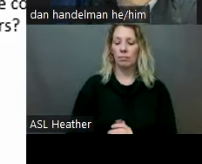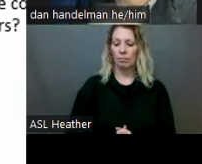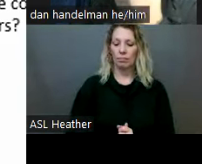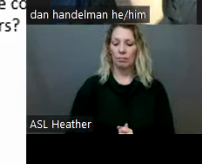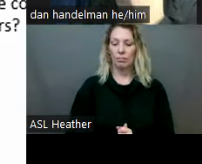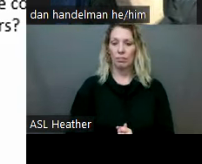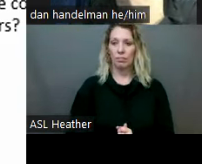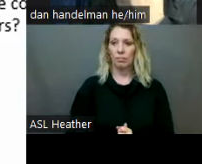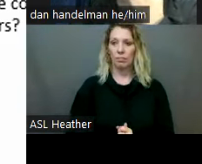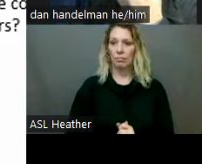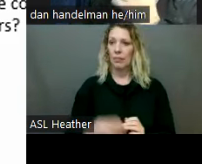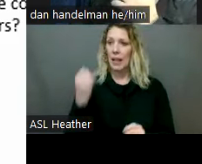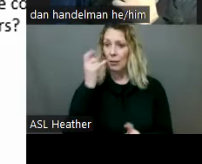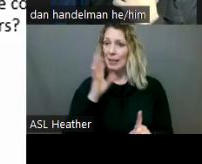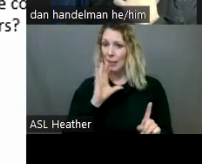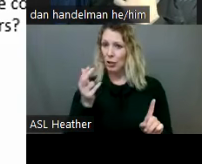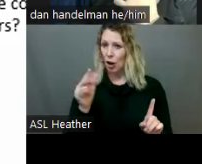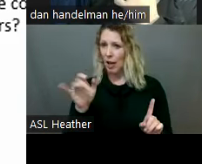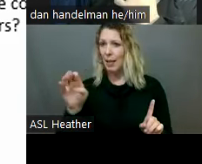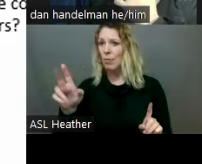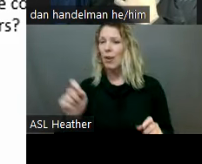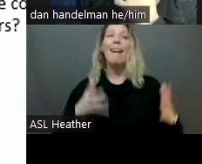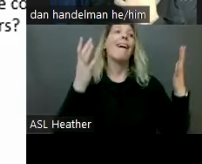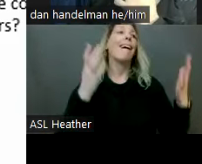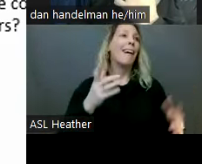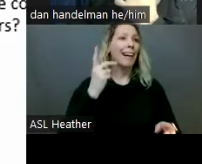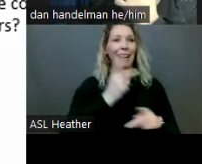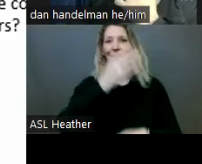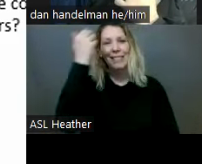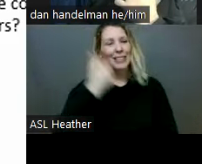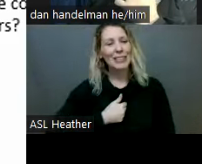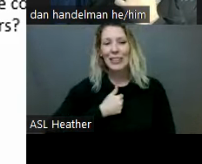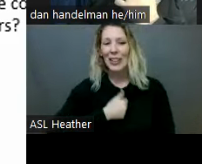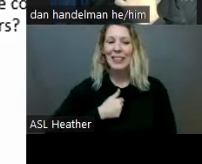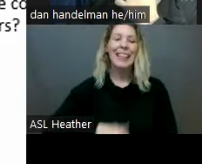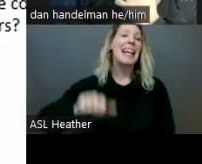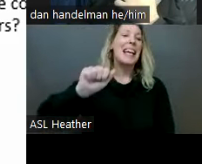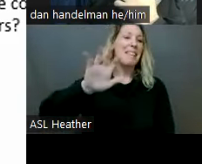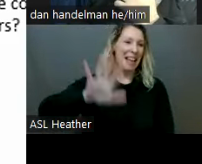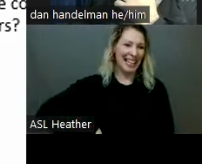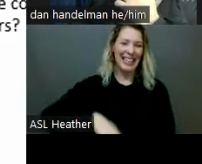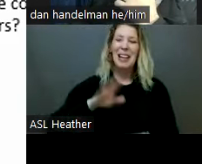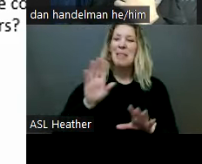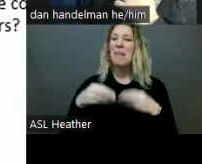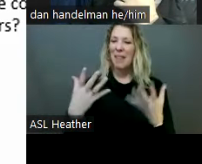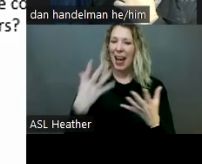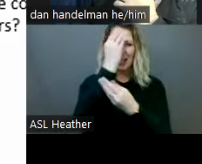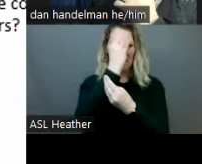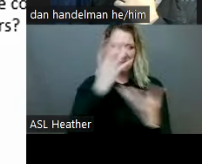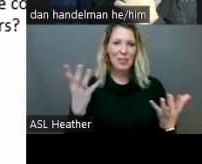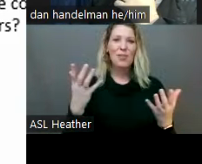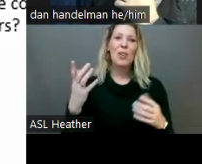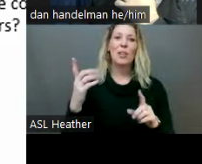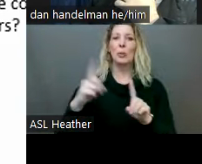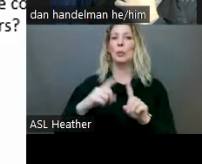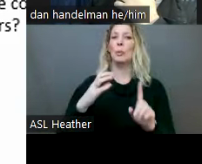If you're speaking, Charlie, you're on mute. Keep forgetting, sorry. A5, providing information to